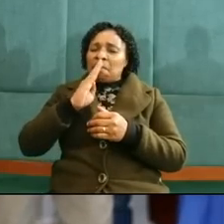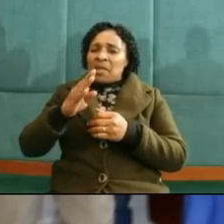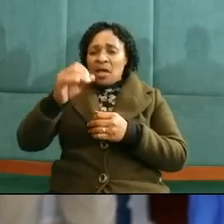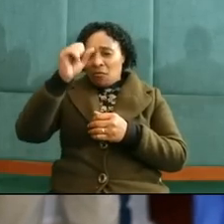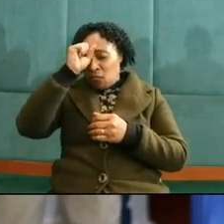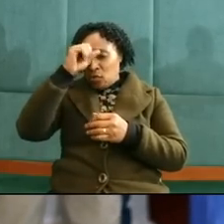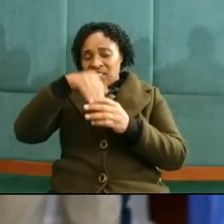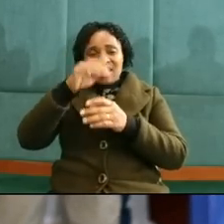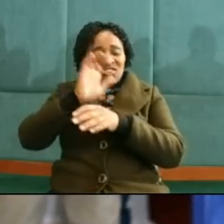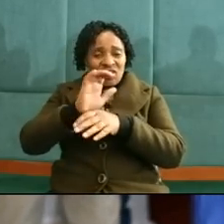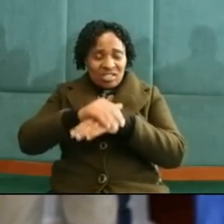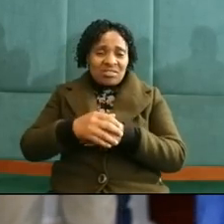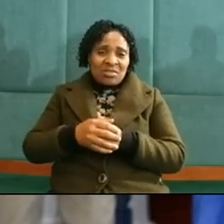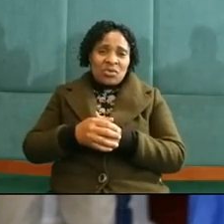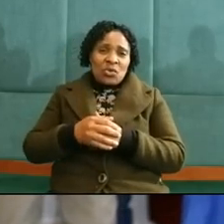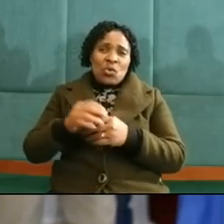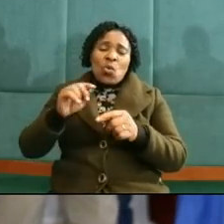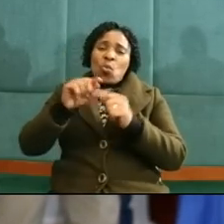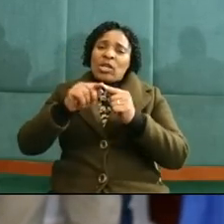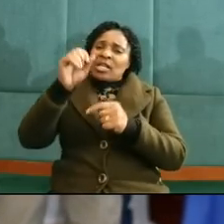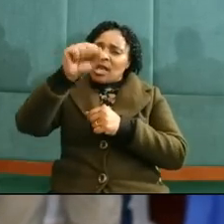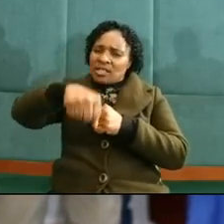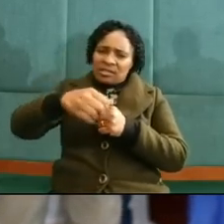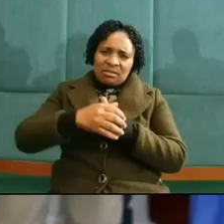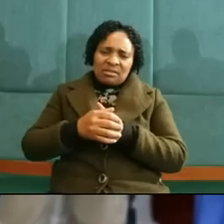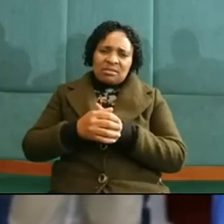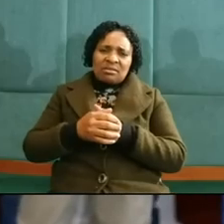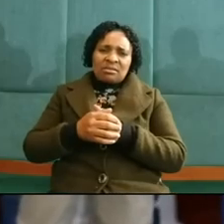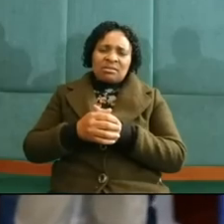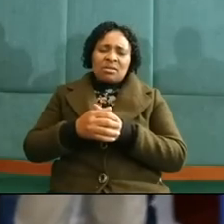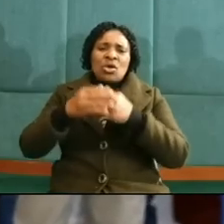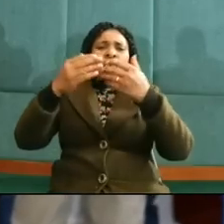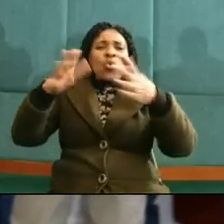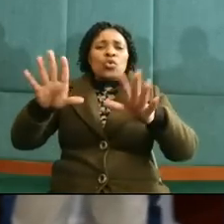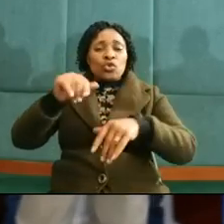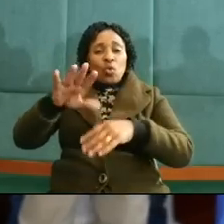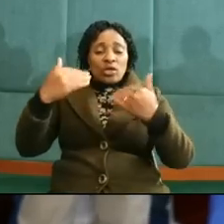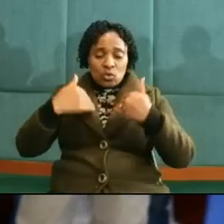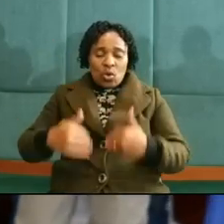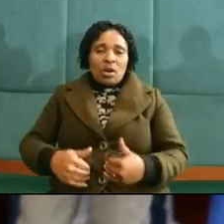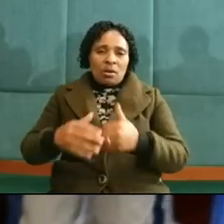church for years and still lose your soul.